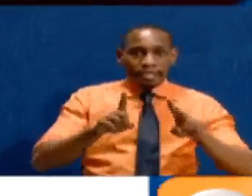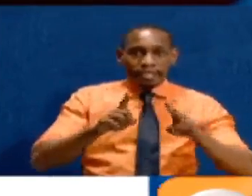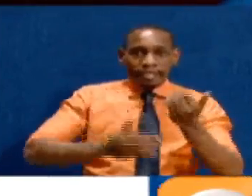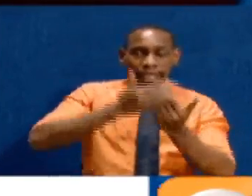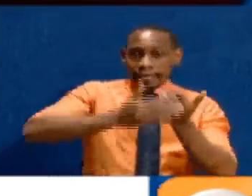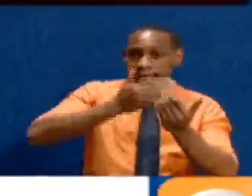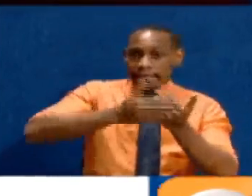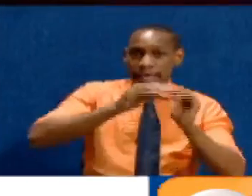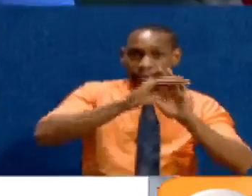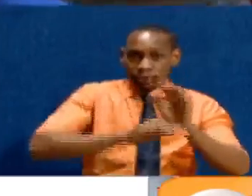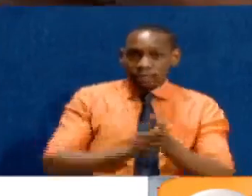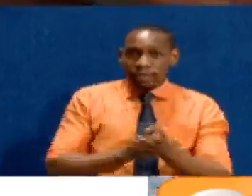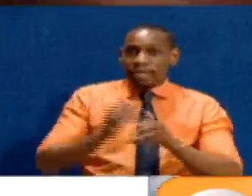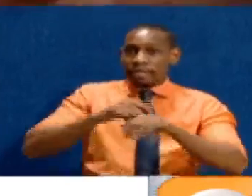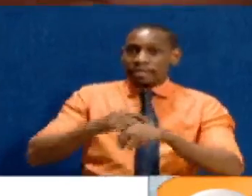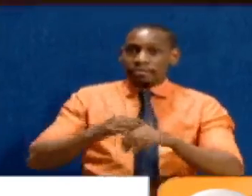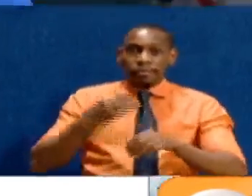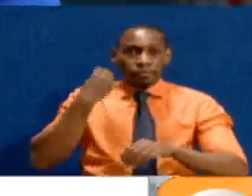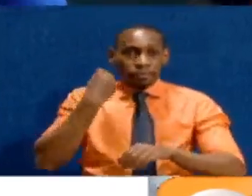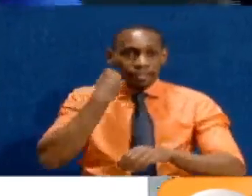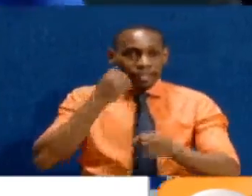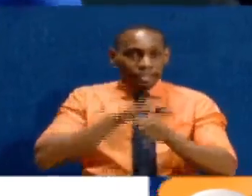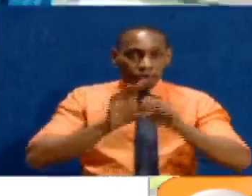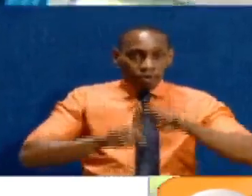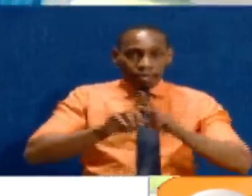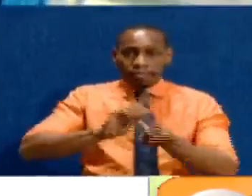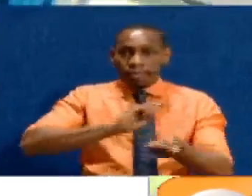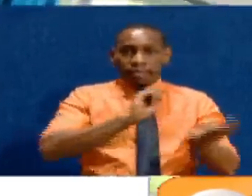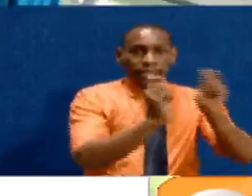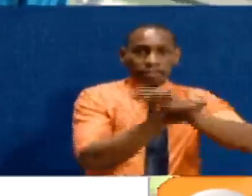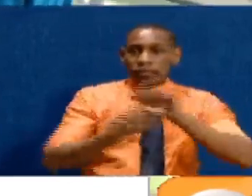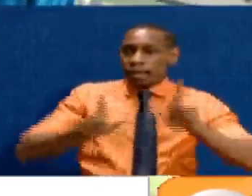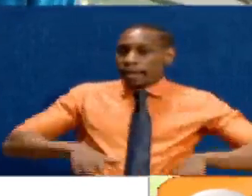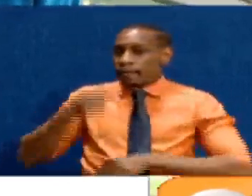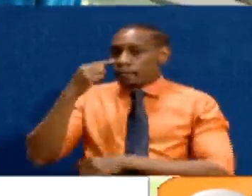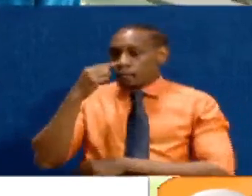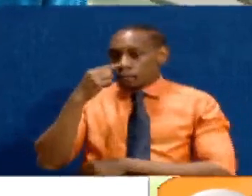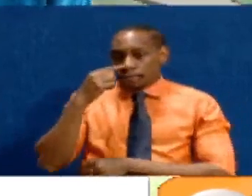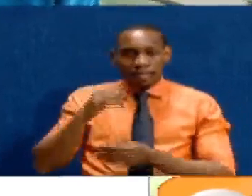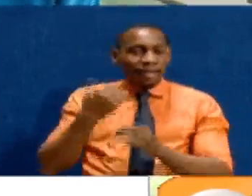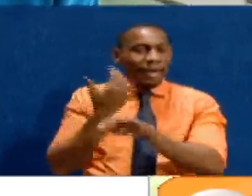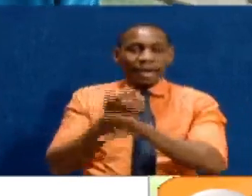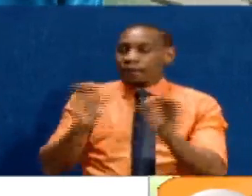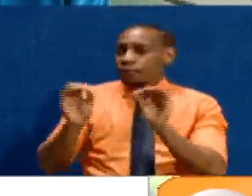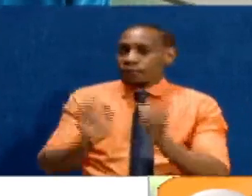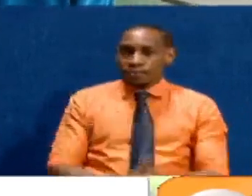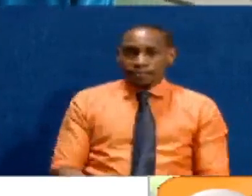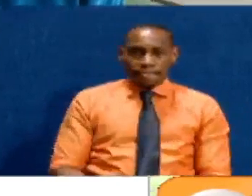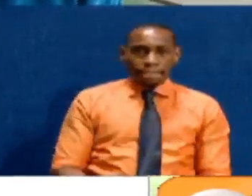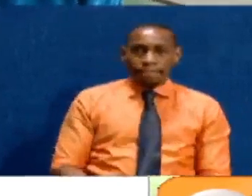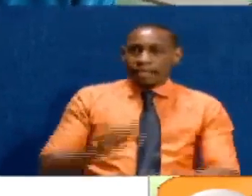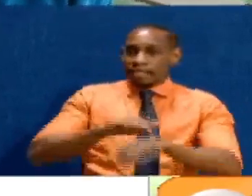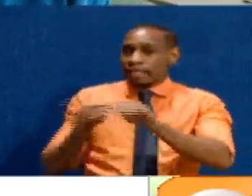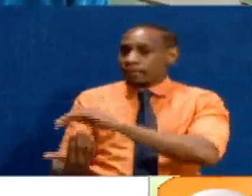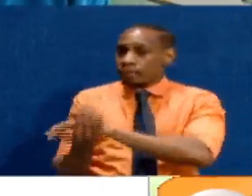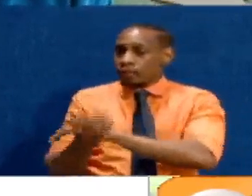chemo treatment. So when the pandemic hit, transitioning to life at home wasn't difficult. In the morning,